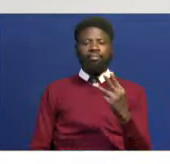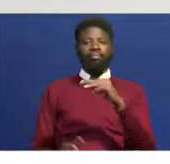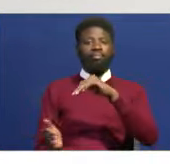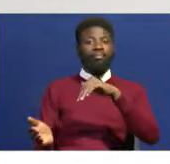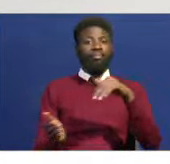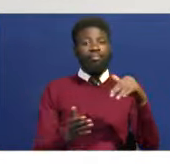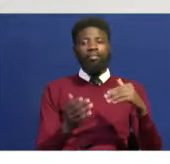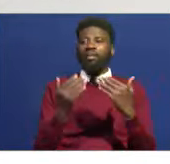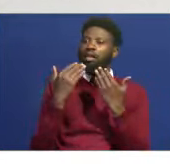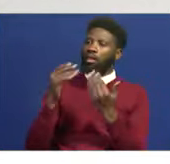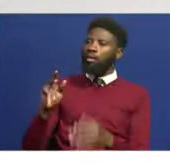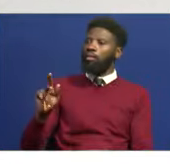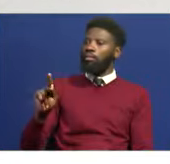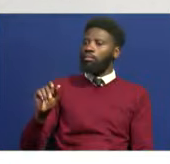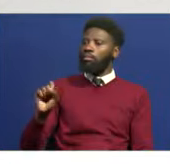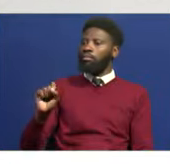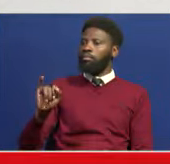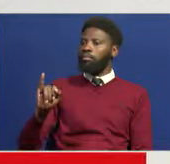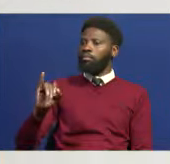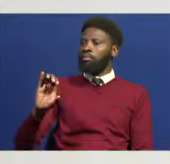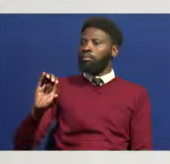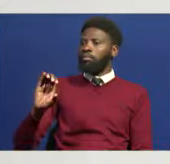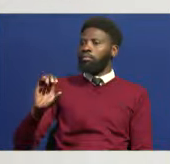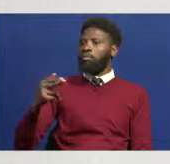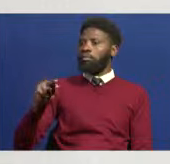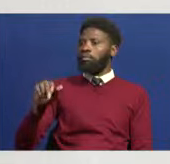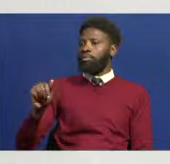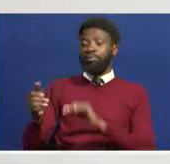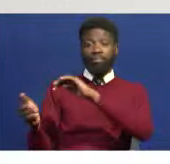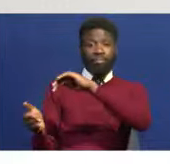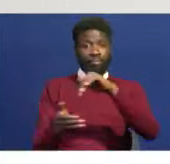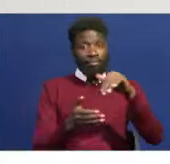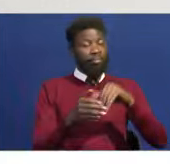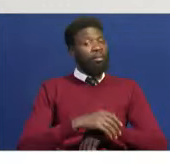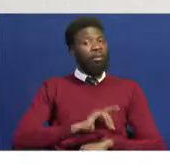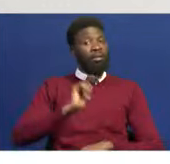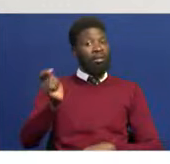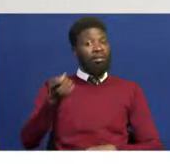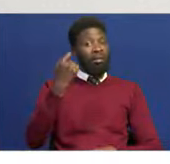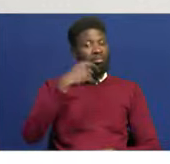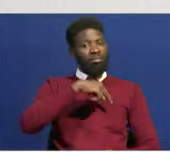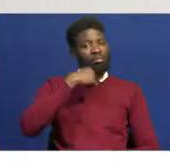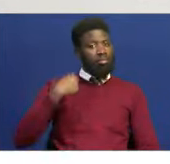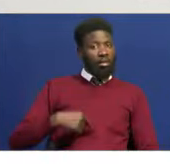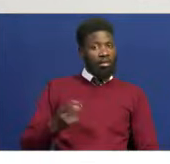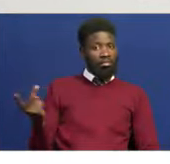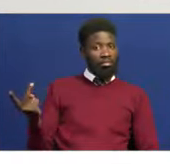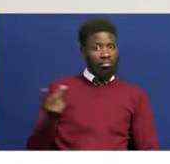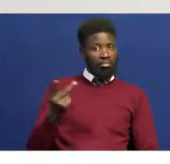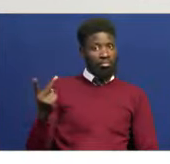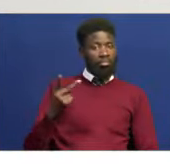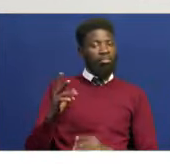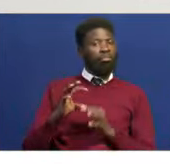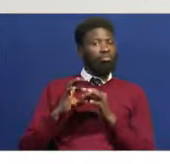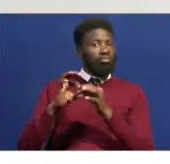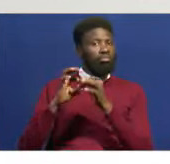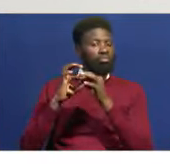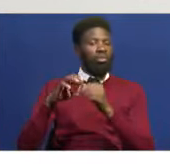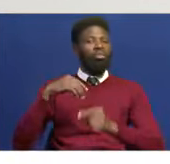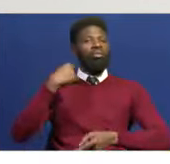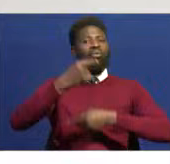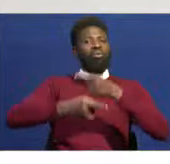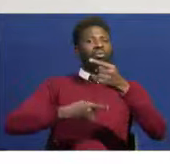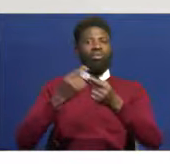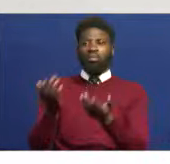Thank you, Kasichana, for that report. Elsewhere, as Kenya and China continue to collaborate in various sectors of development, embracing each